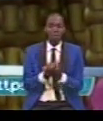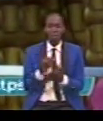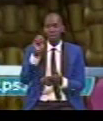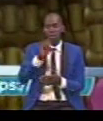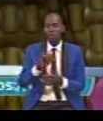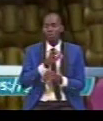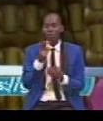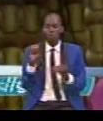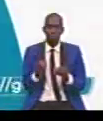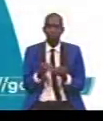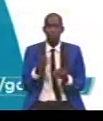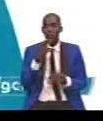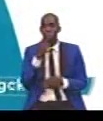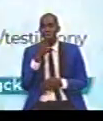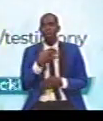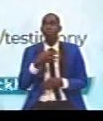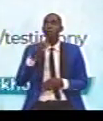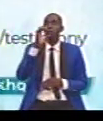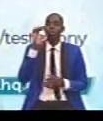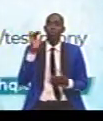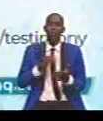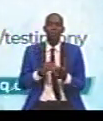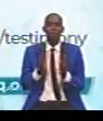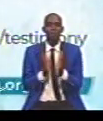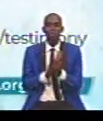drinking again. Praise the Lord.